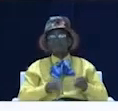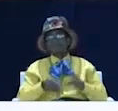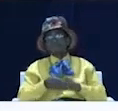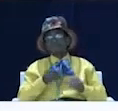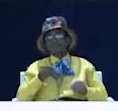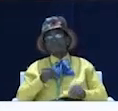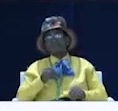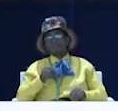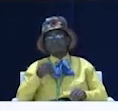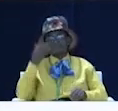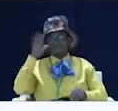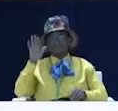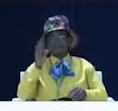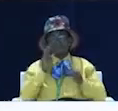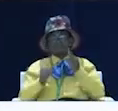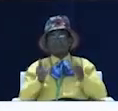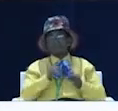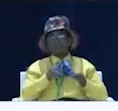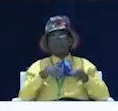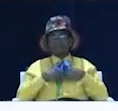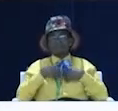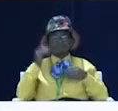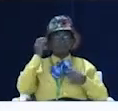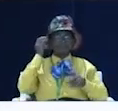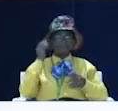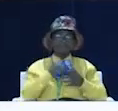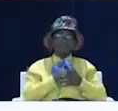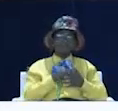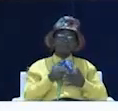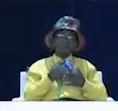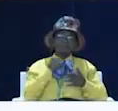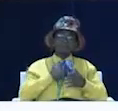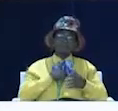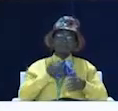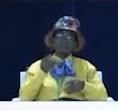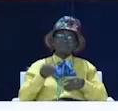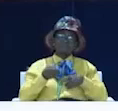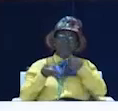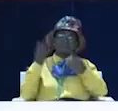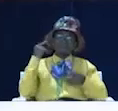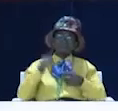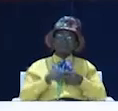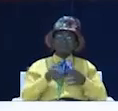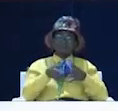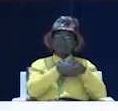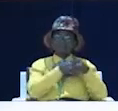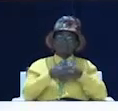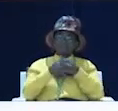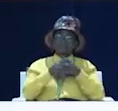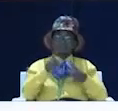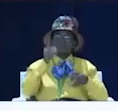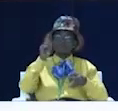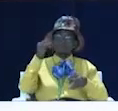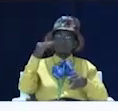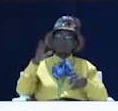Not quite sure. I went to America. And one of my sons